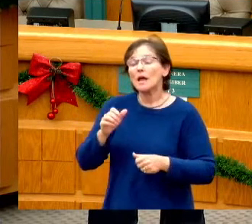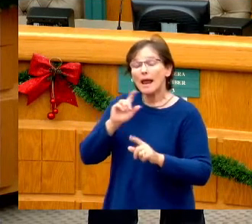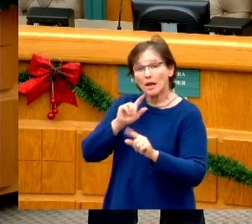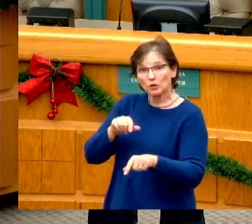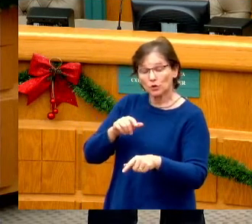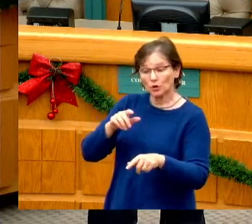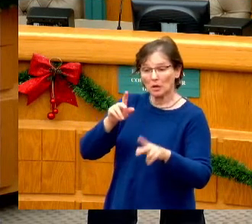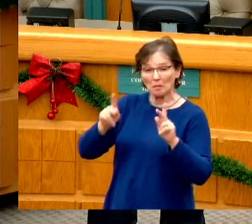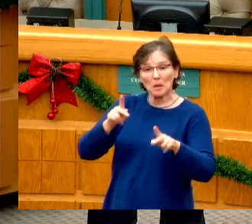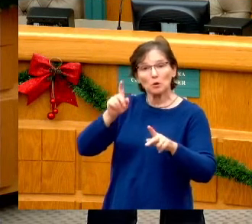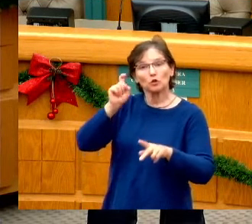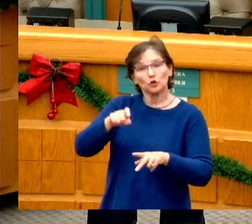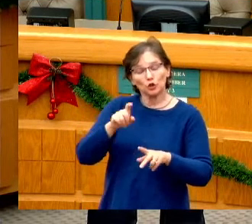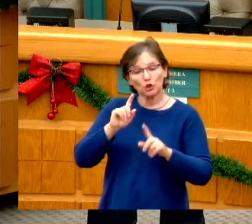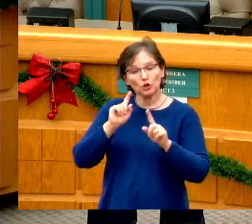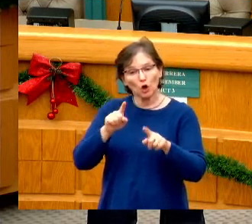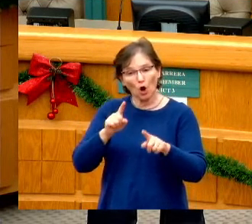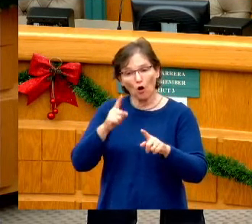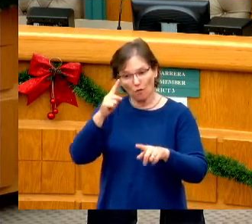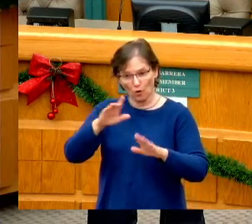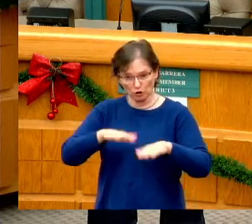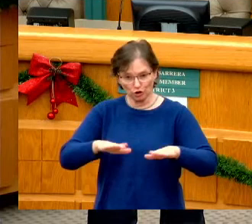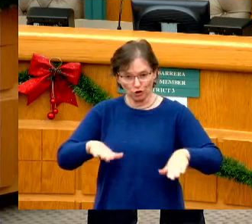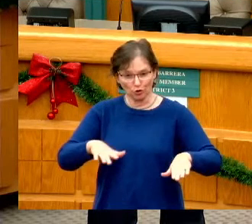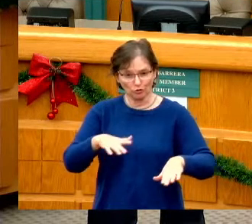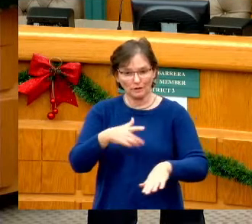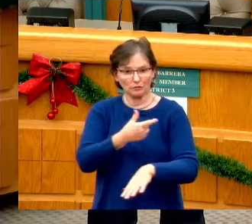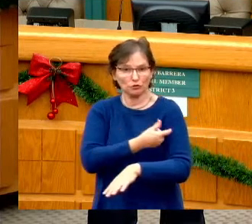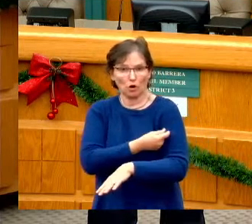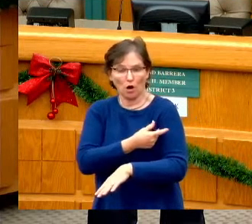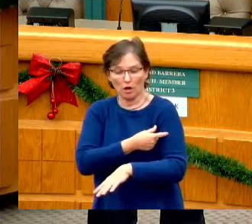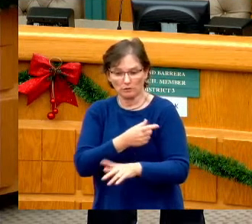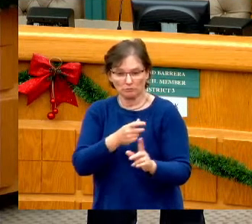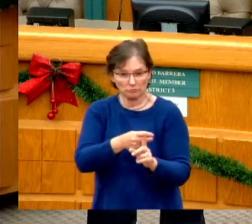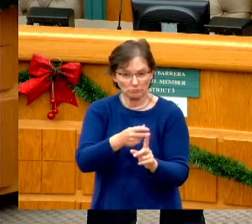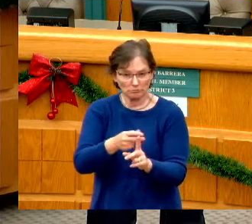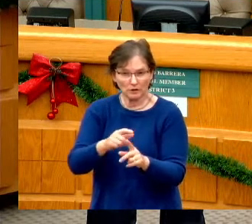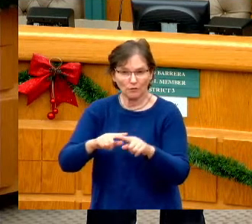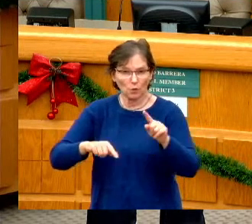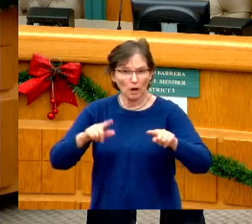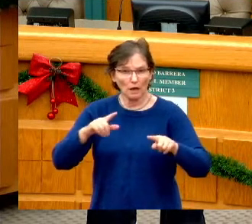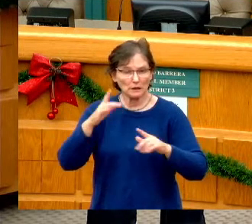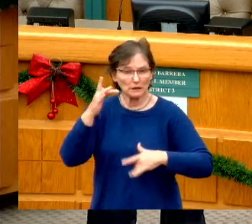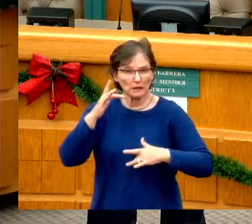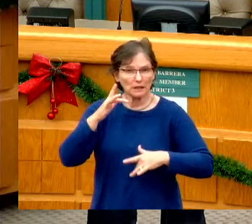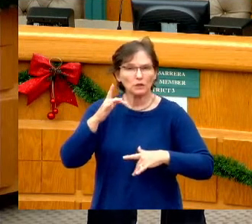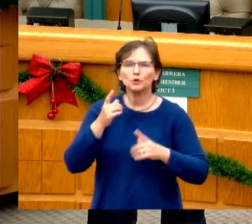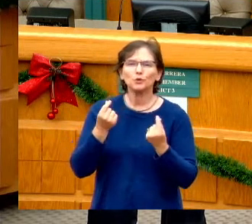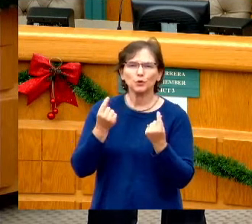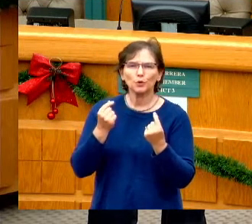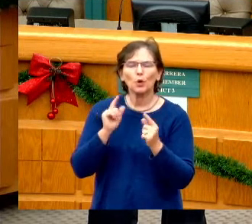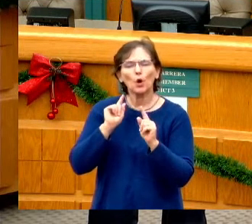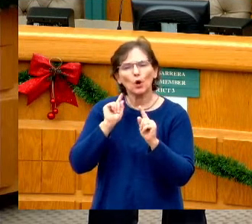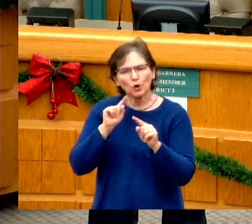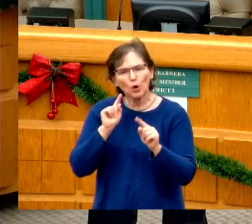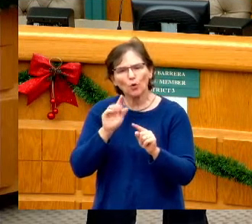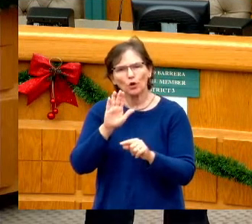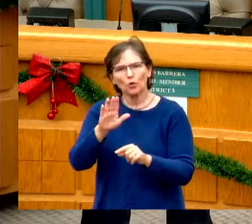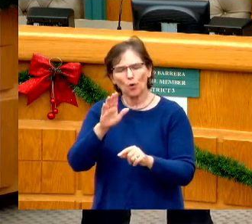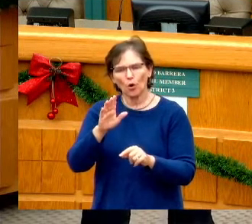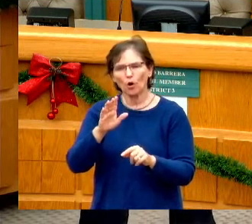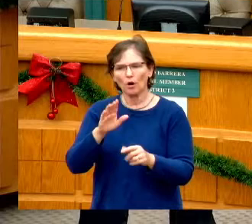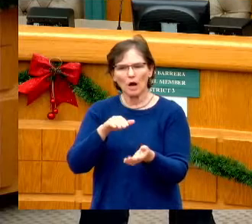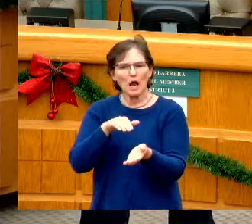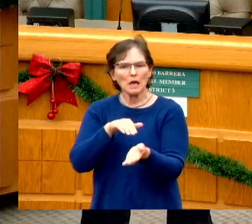getting vaccinations. So it shouldn't impact anybody in a negative way because there are other venues for receiving your